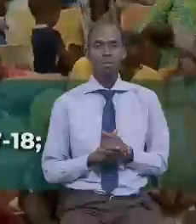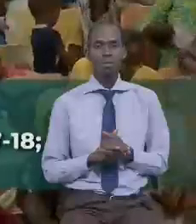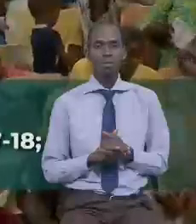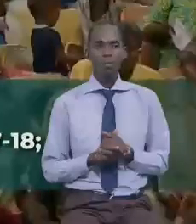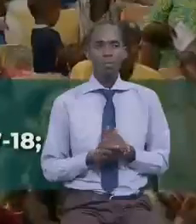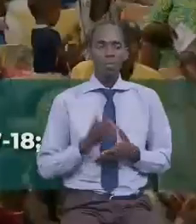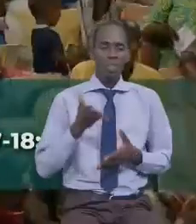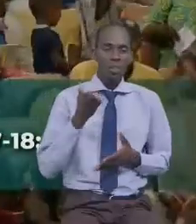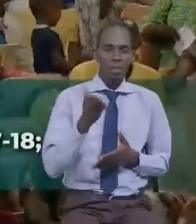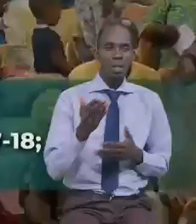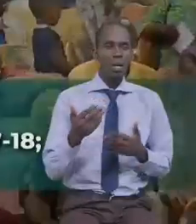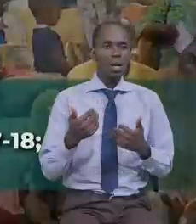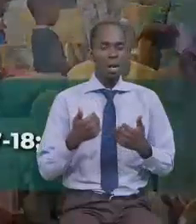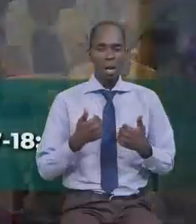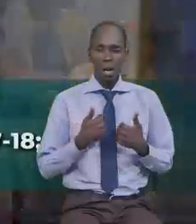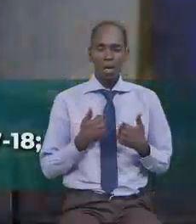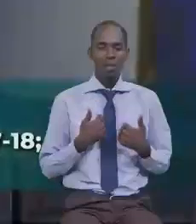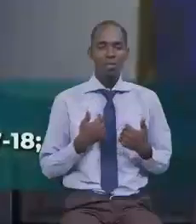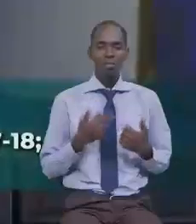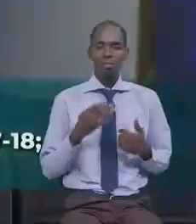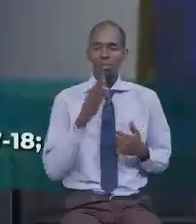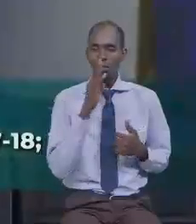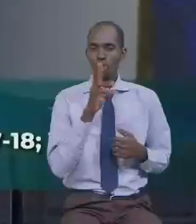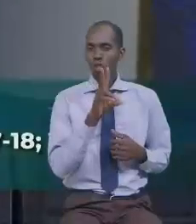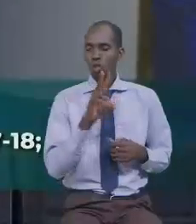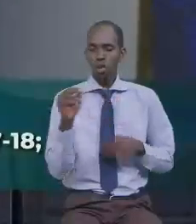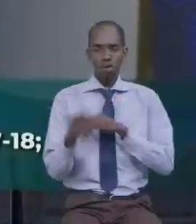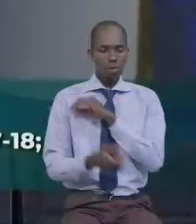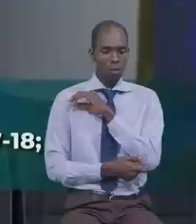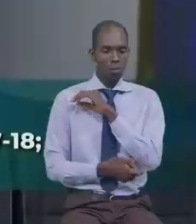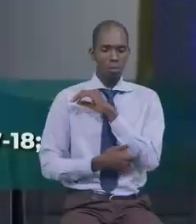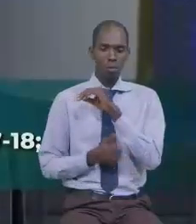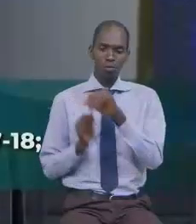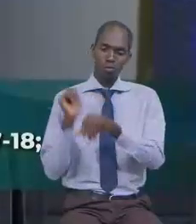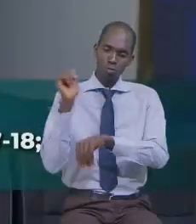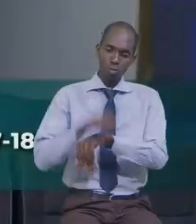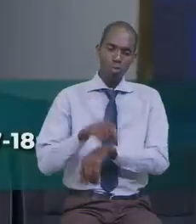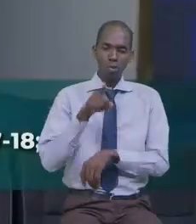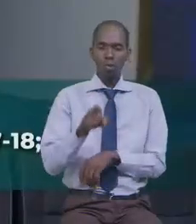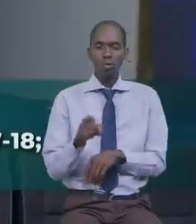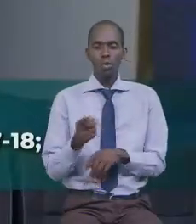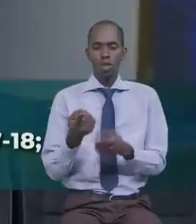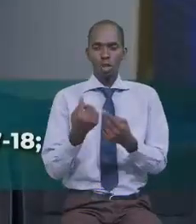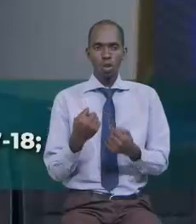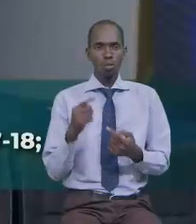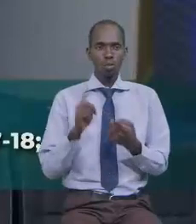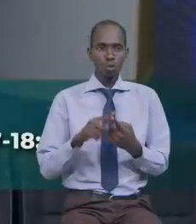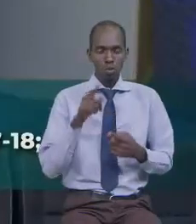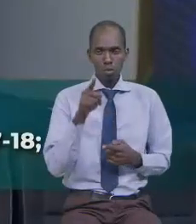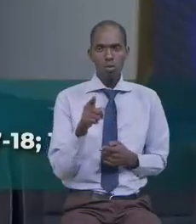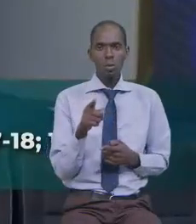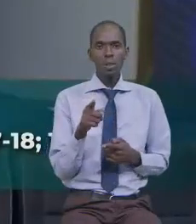no temptation taking you, come to you, that